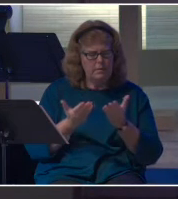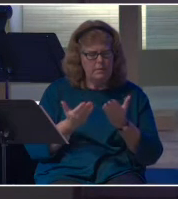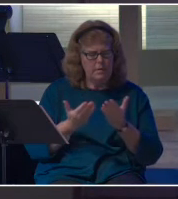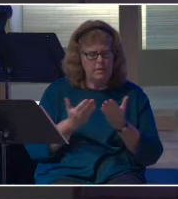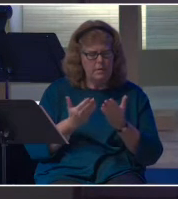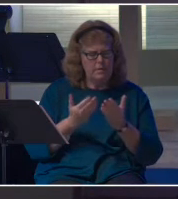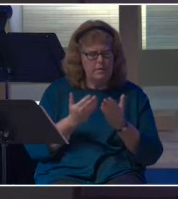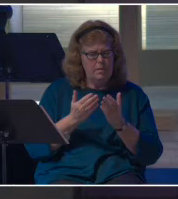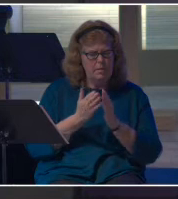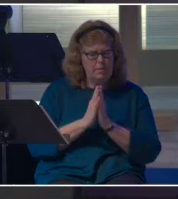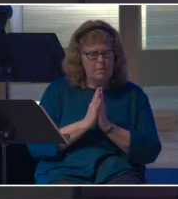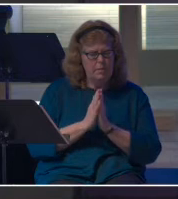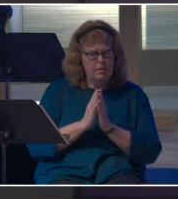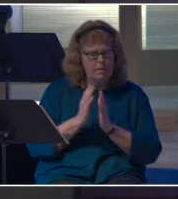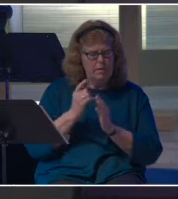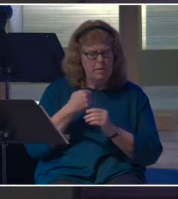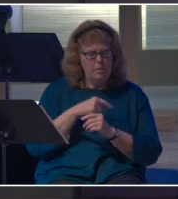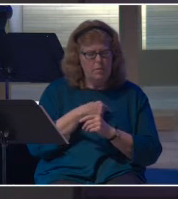we would be